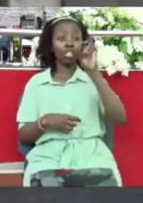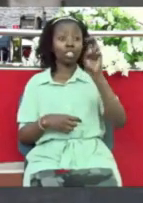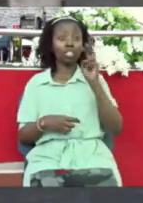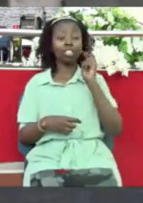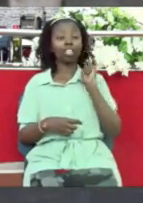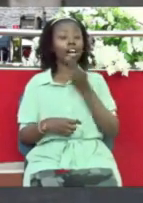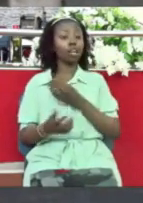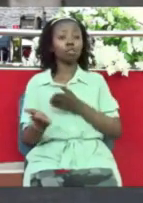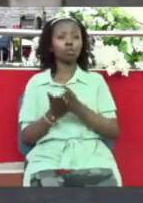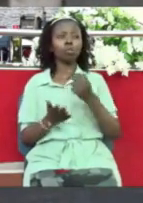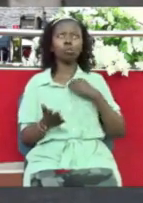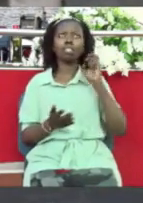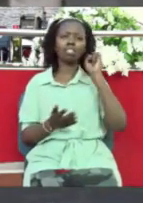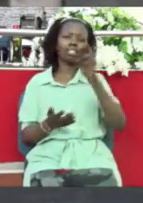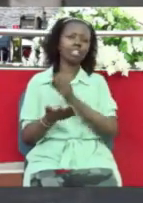grace.